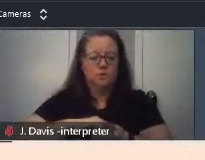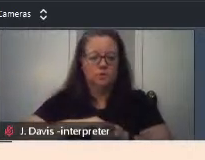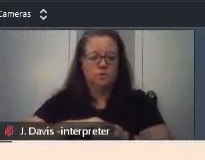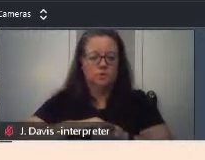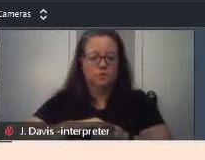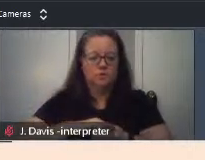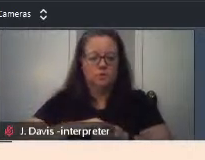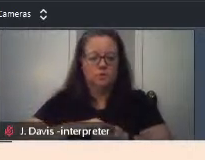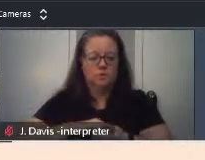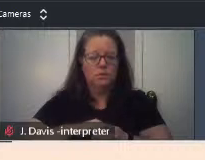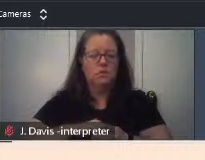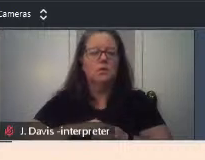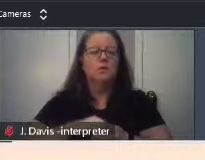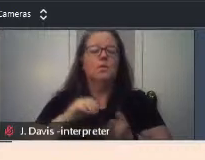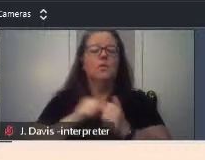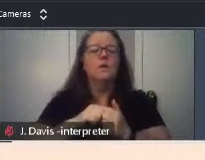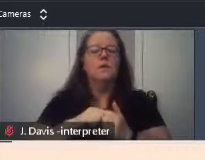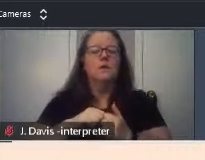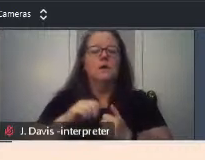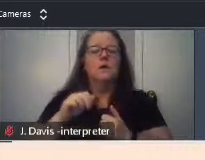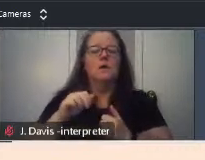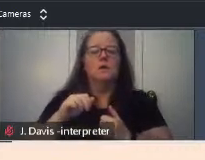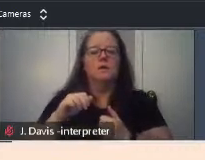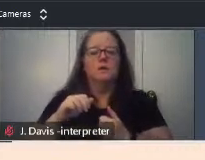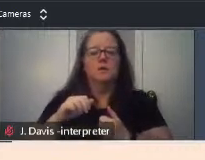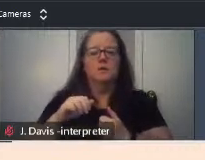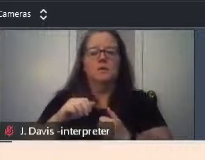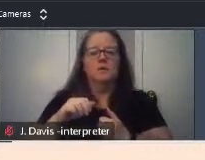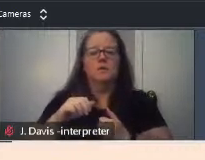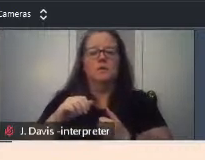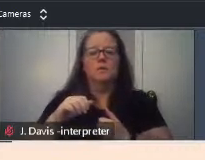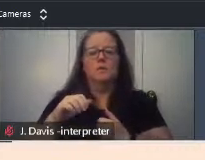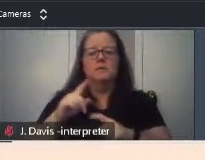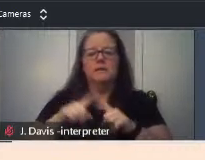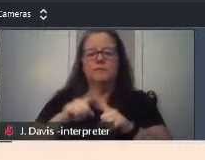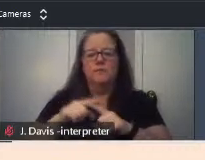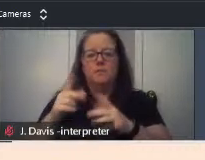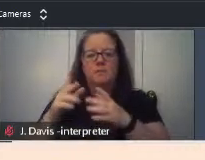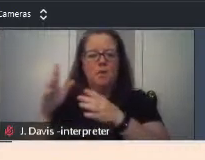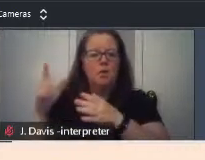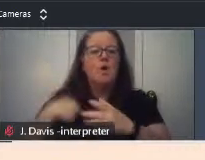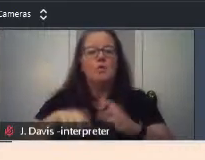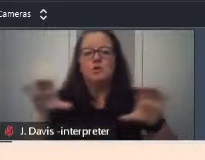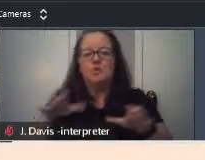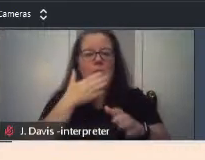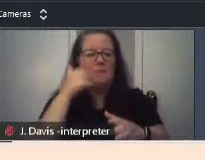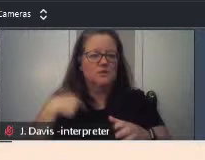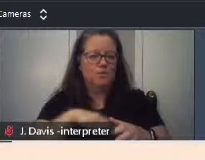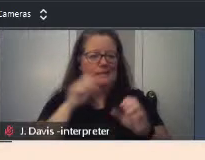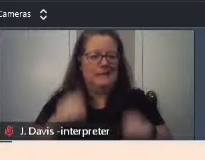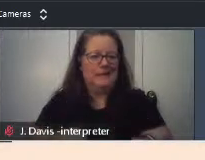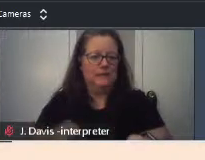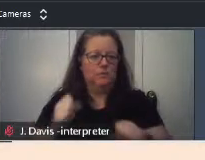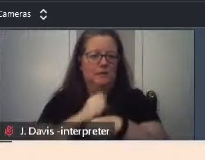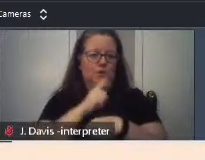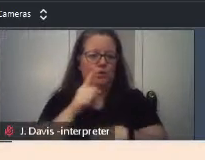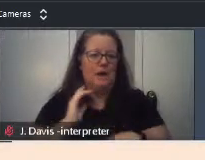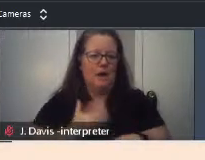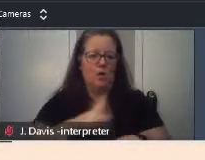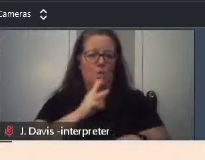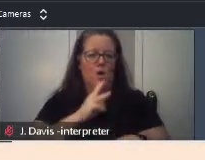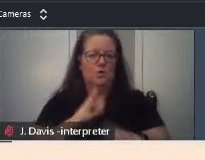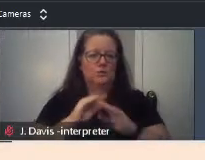wellhead protection plan to make sure it's up to date, and we're doing the best we can for our most precious resource in Memphis and Shelby County.